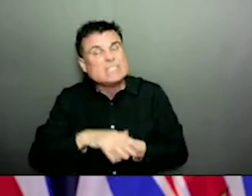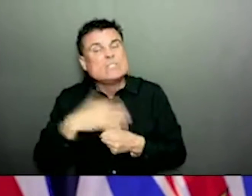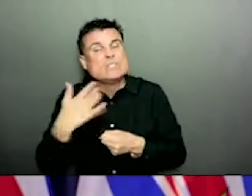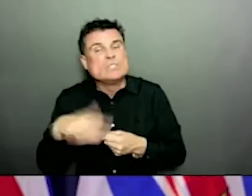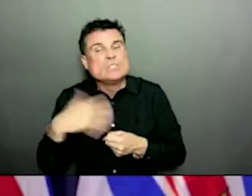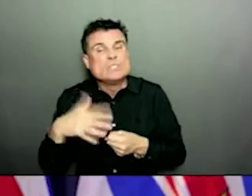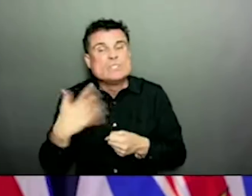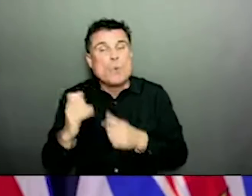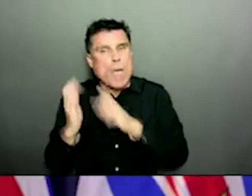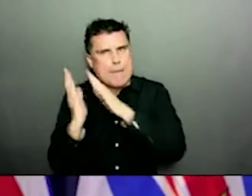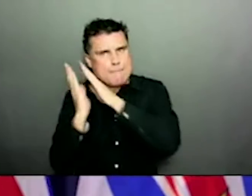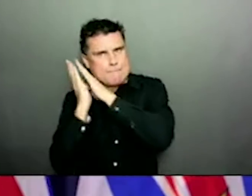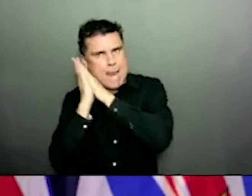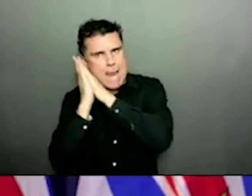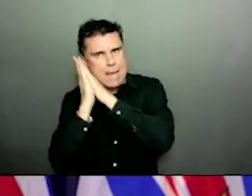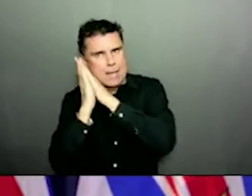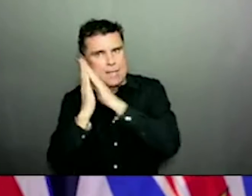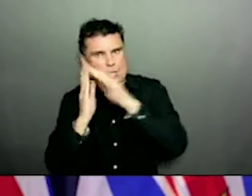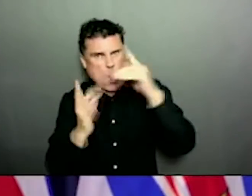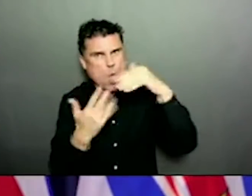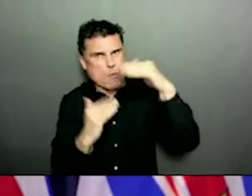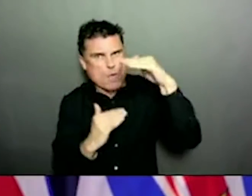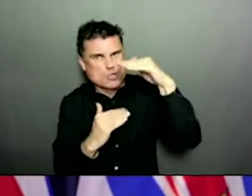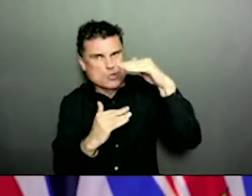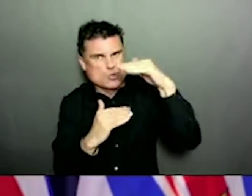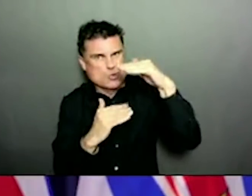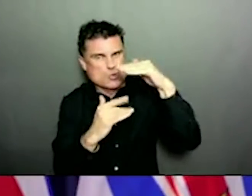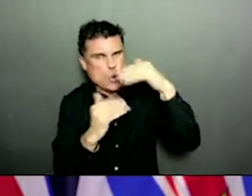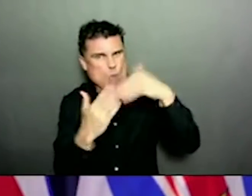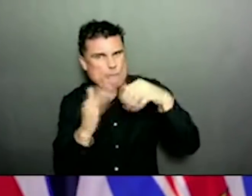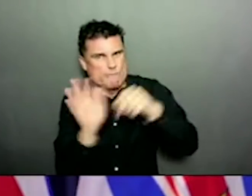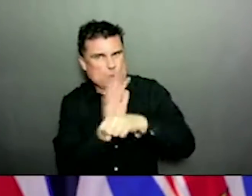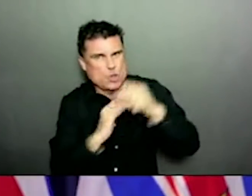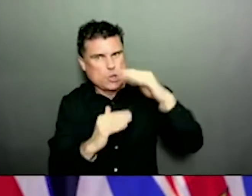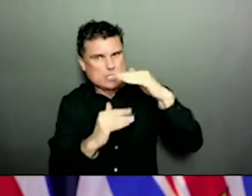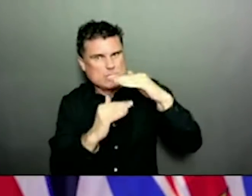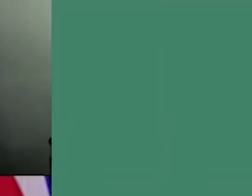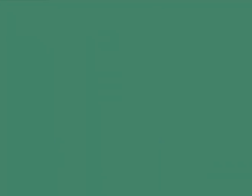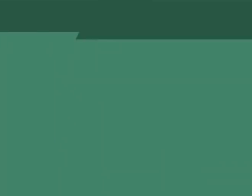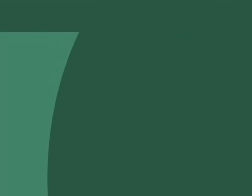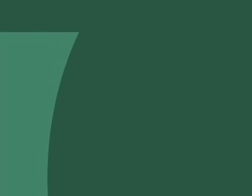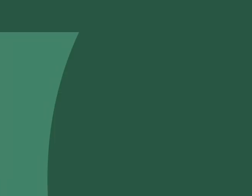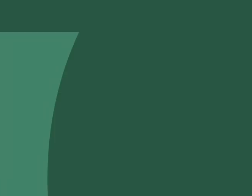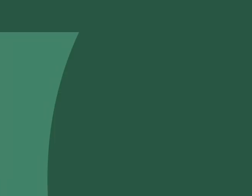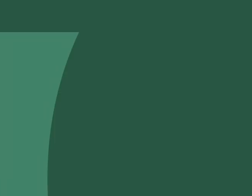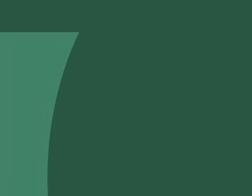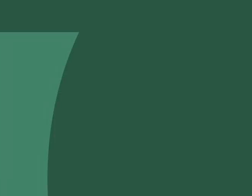numbers. The challenge is the challenge to the people working in acute care, and it's real.